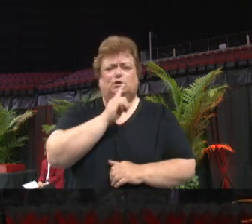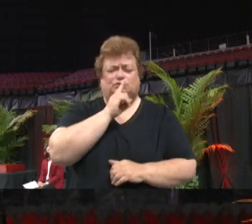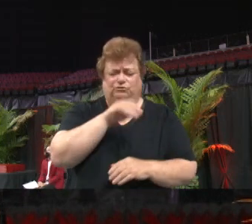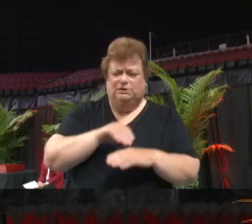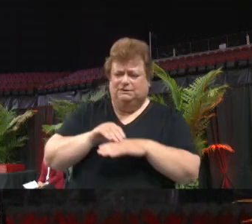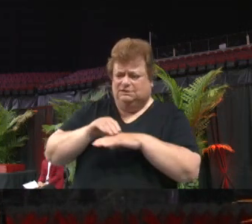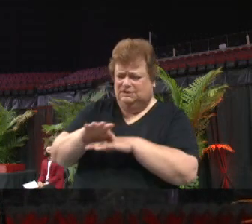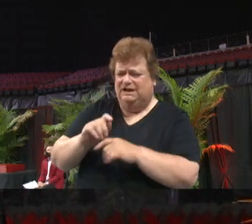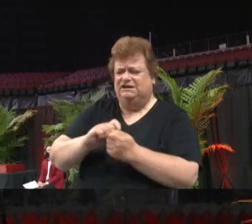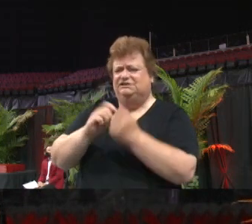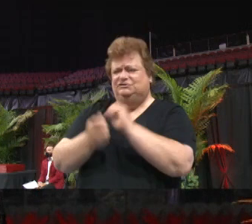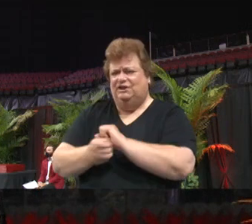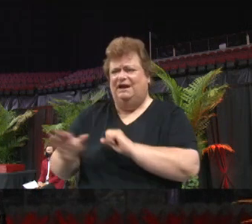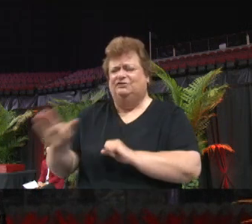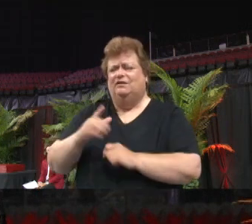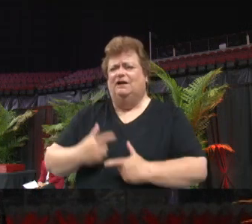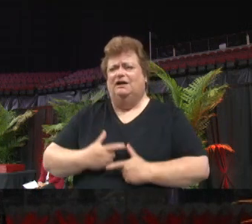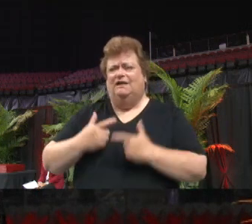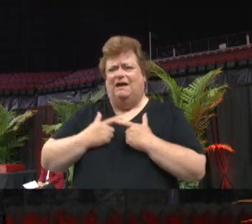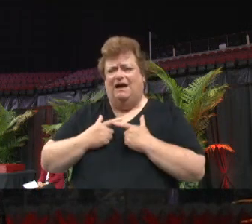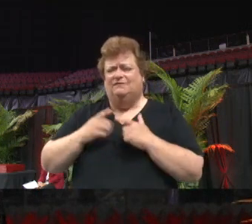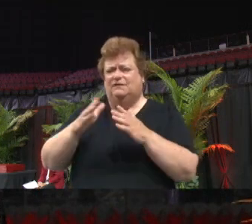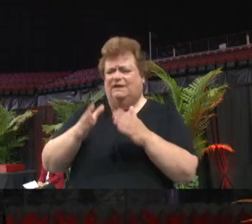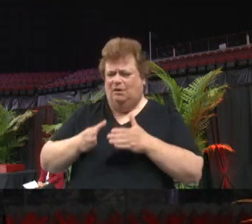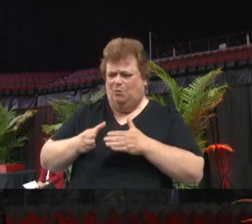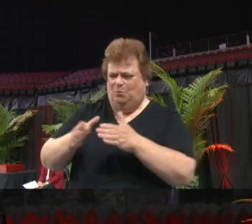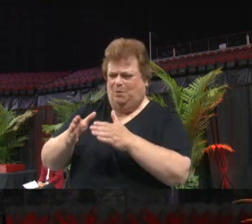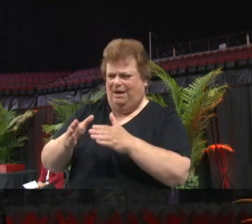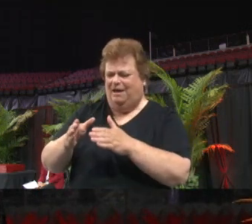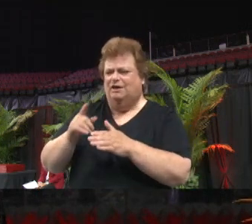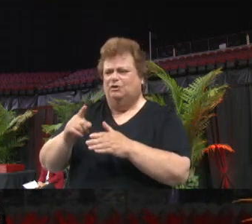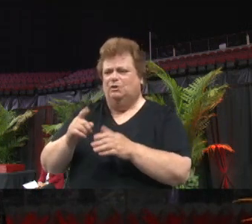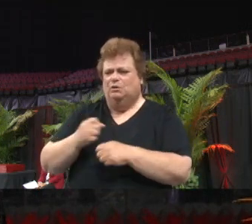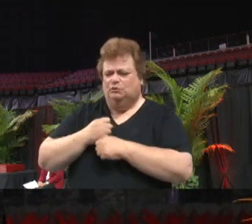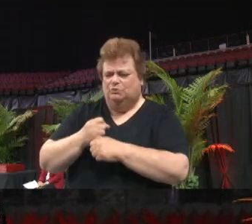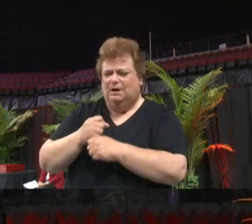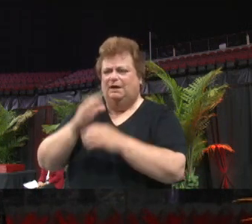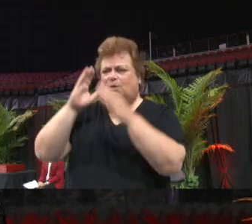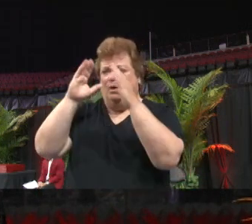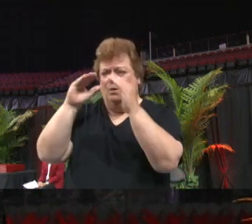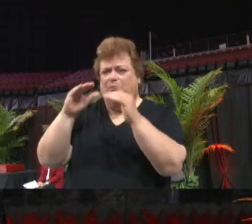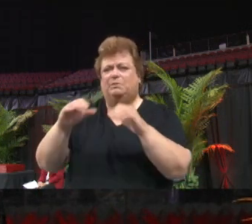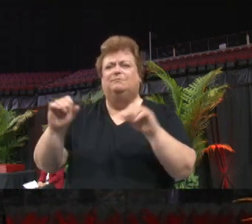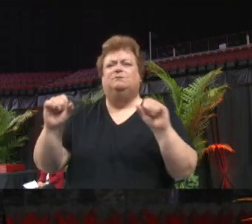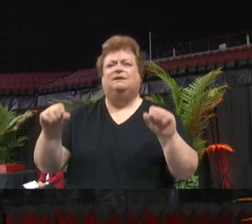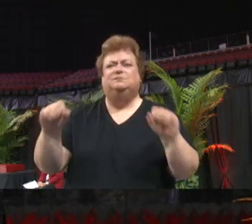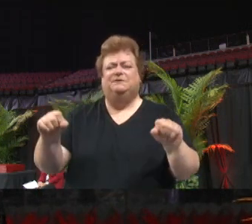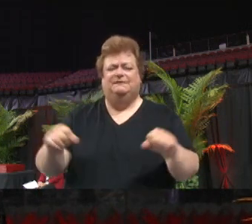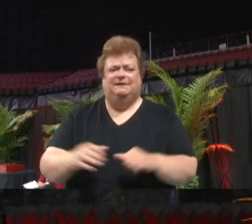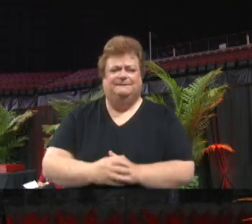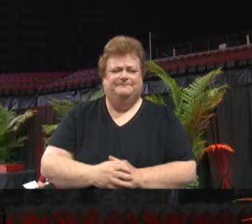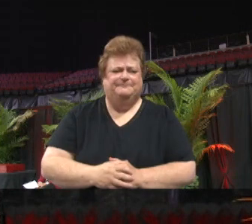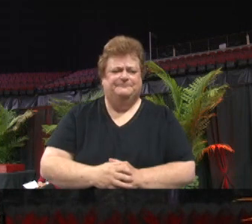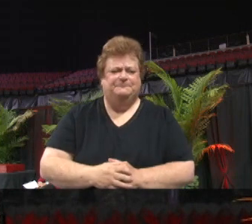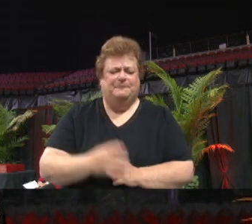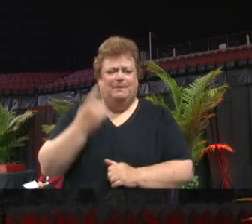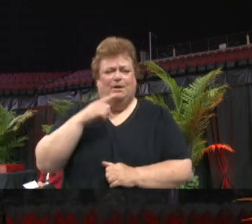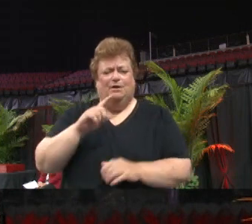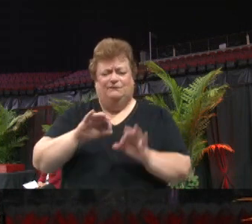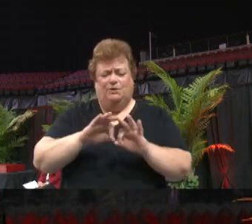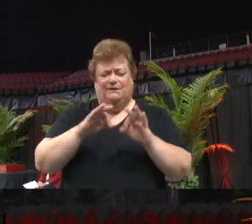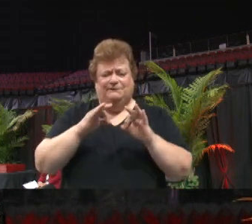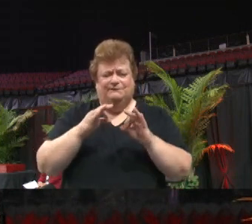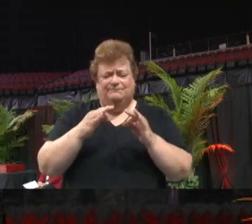You change trajectory of students. You create hope and possibility. To the friends, family